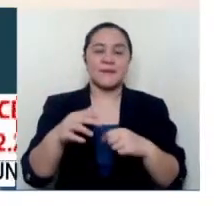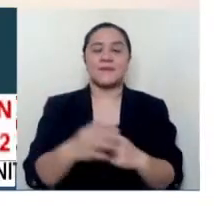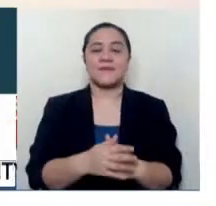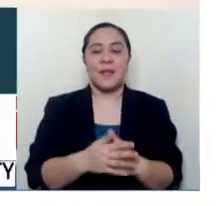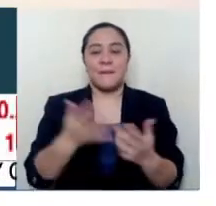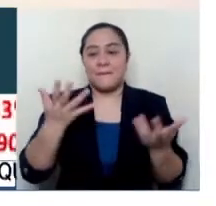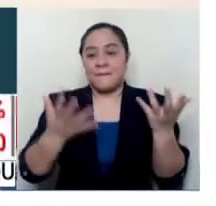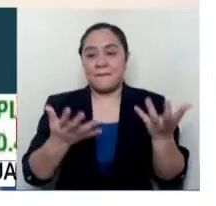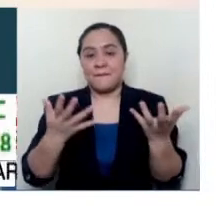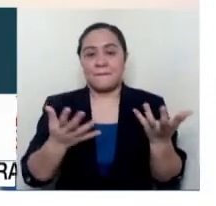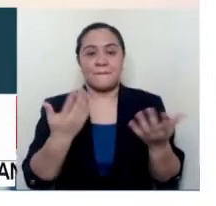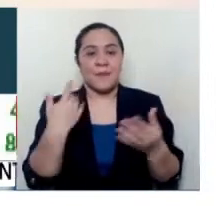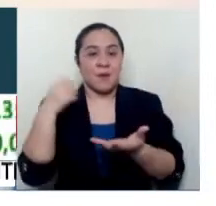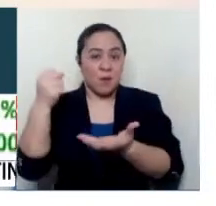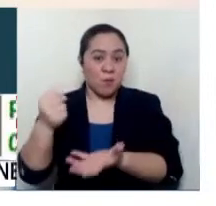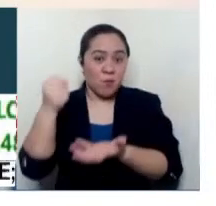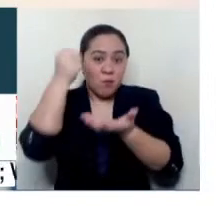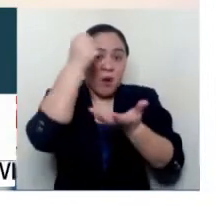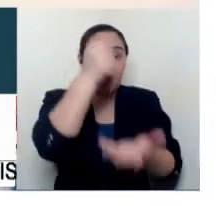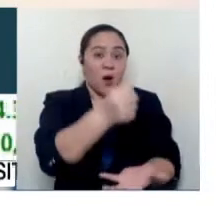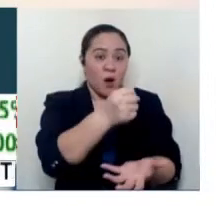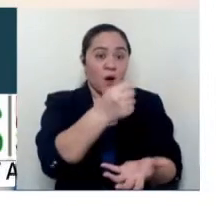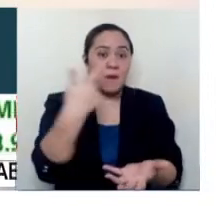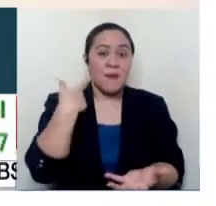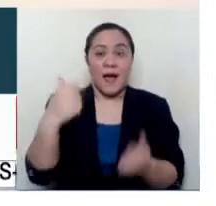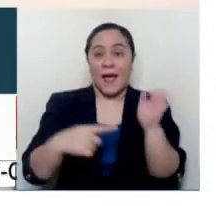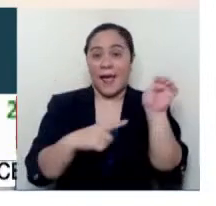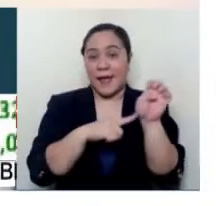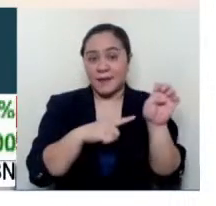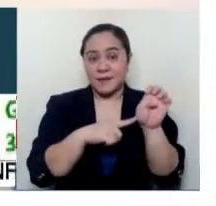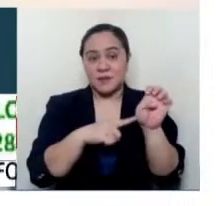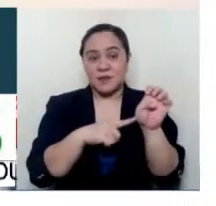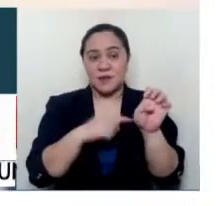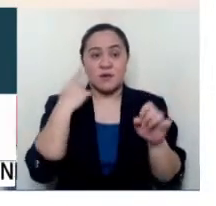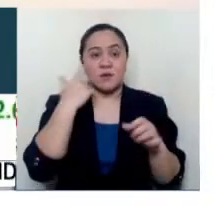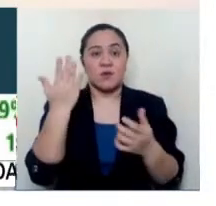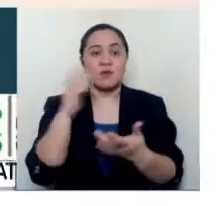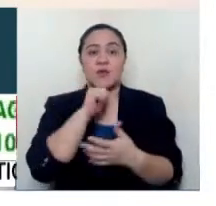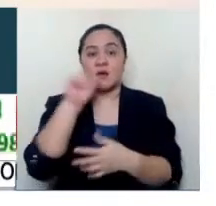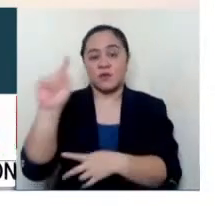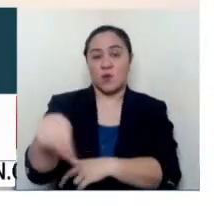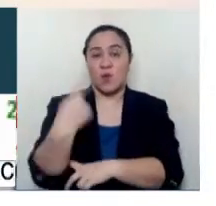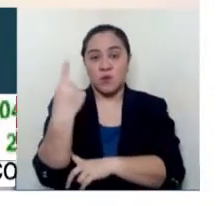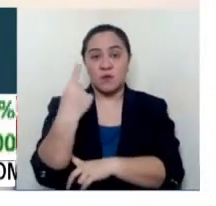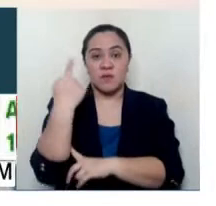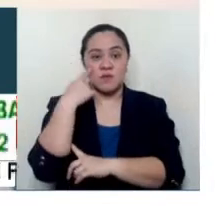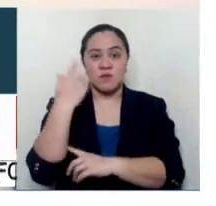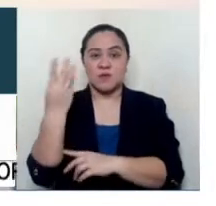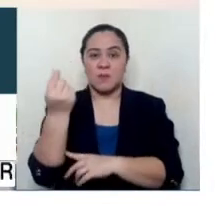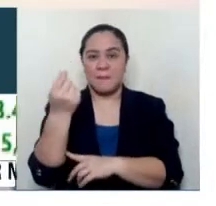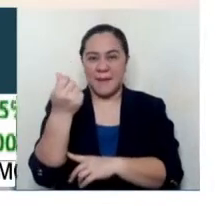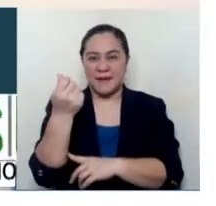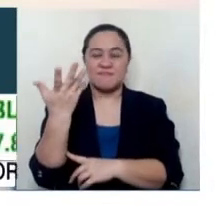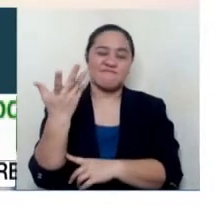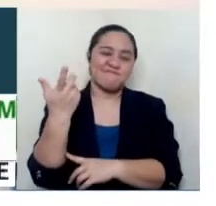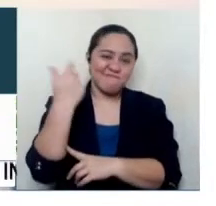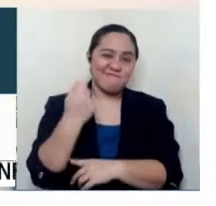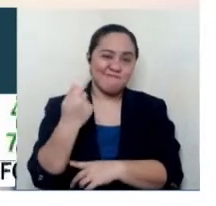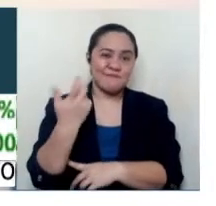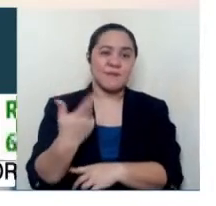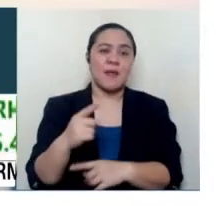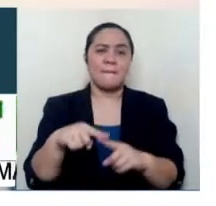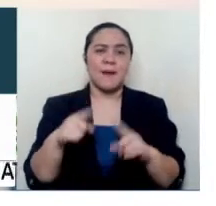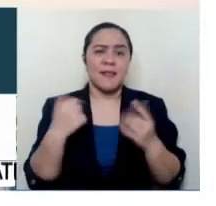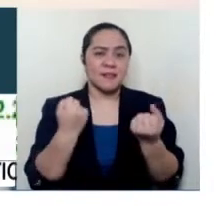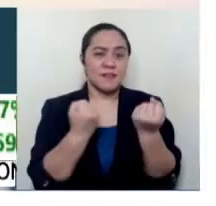of goodies na meron pa silang matatanggap on top of the money, no? So I think this is going to help a